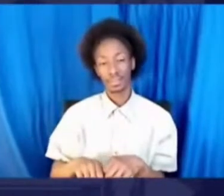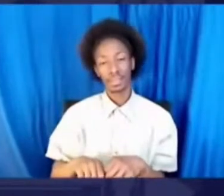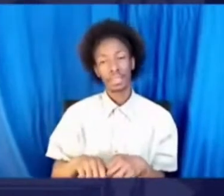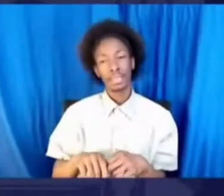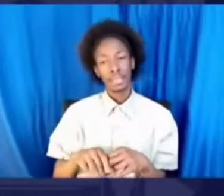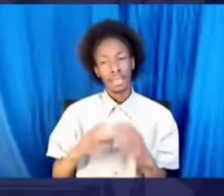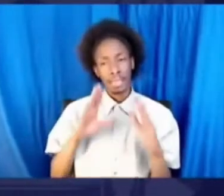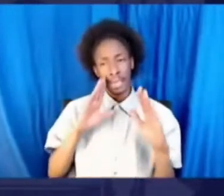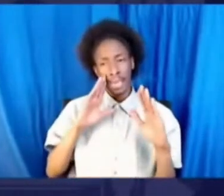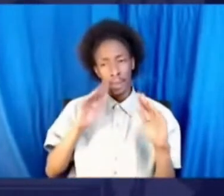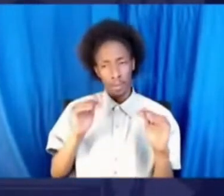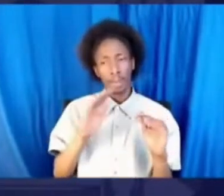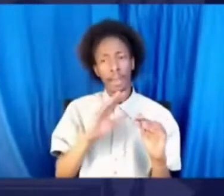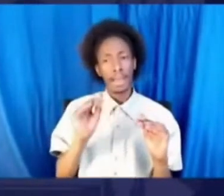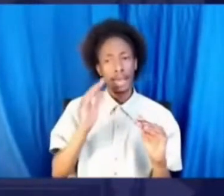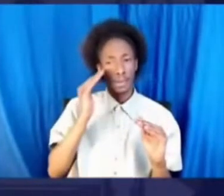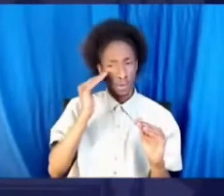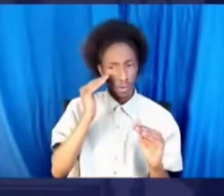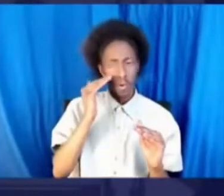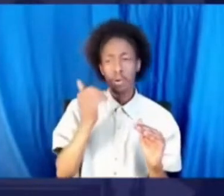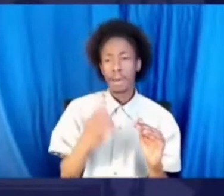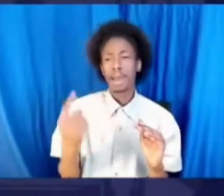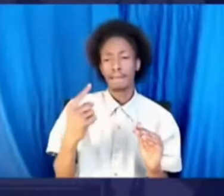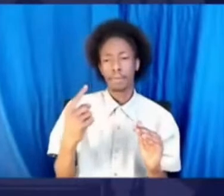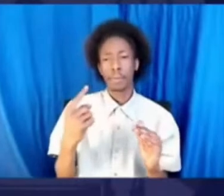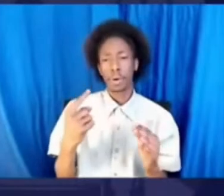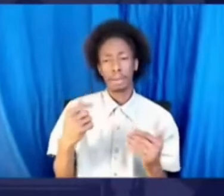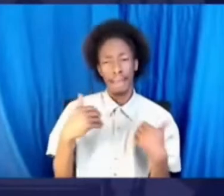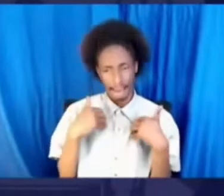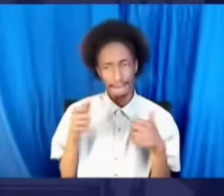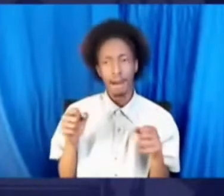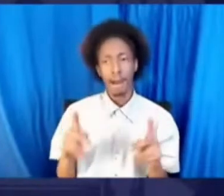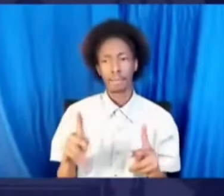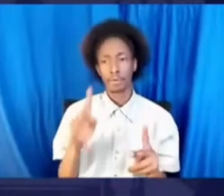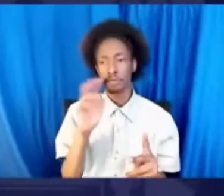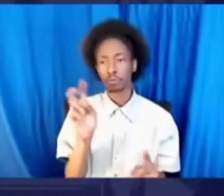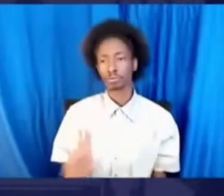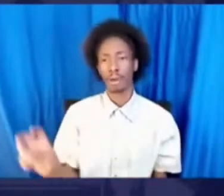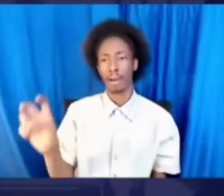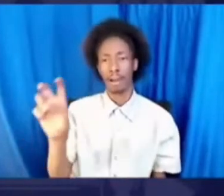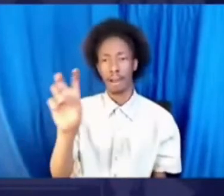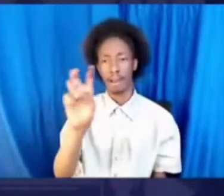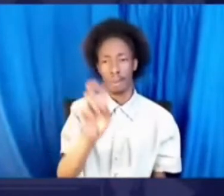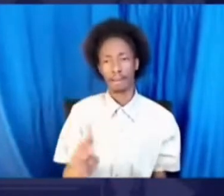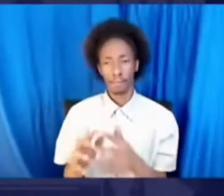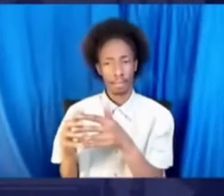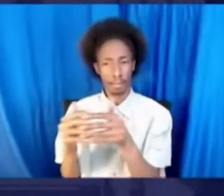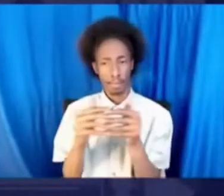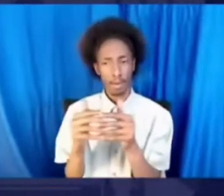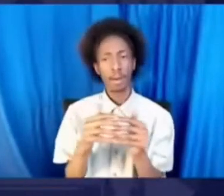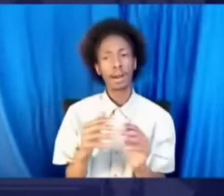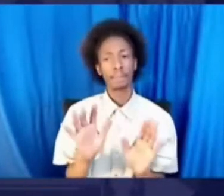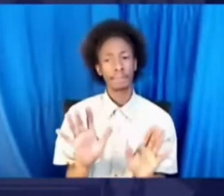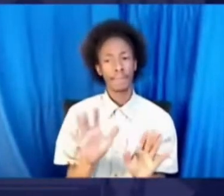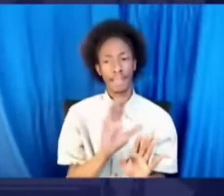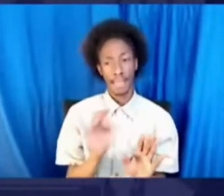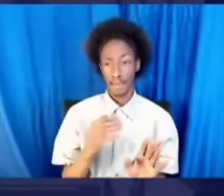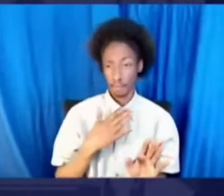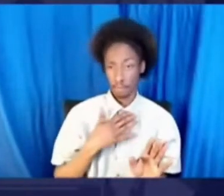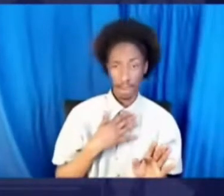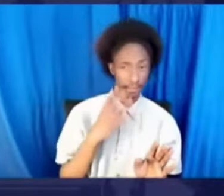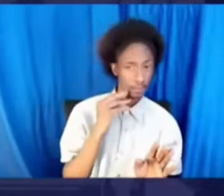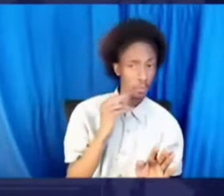that everyone here does get the opportunity to travel our country. And from my travels, I will share with